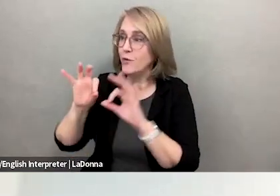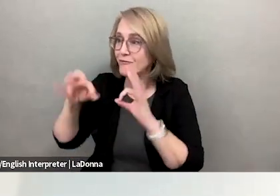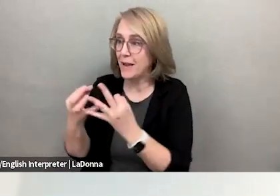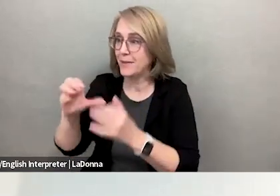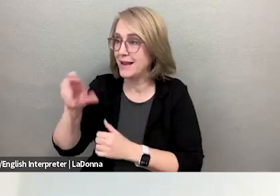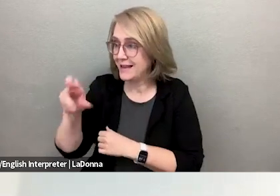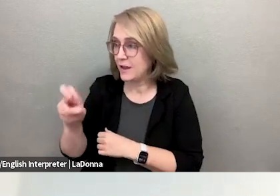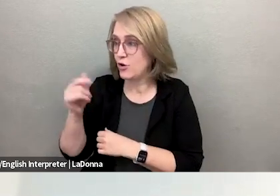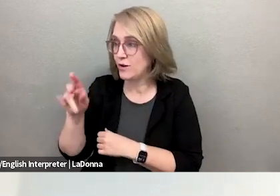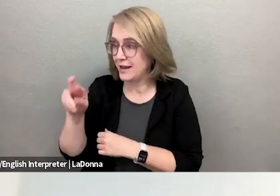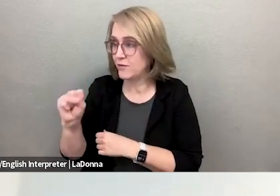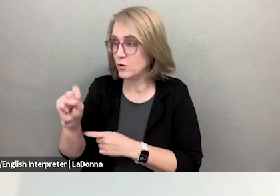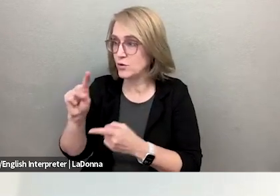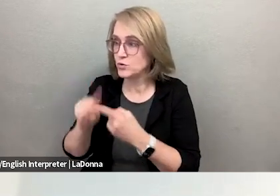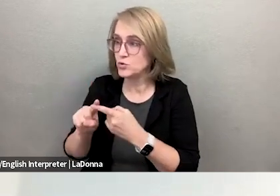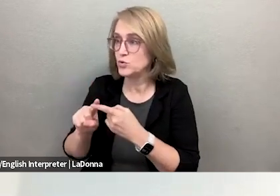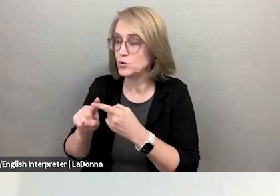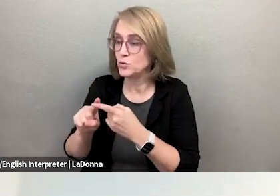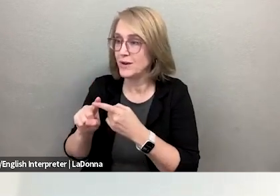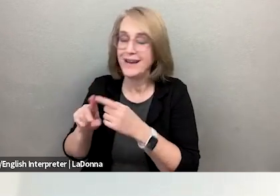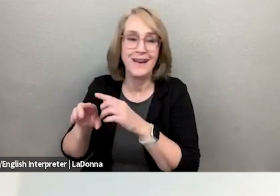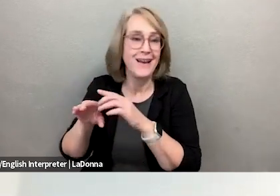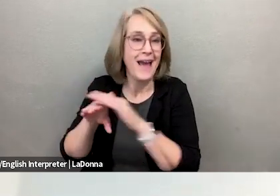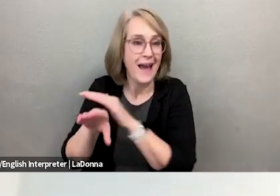access assistance in those